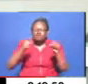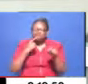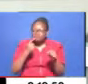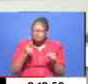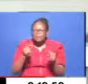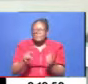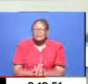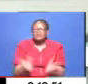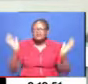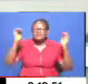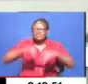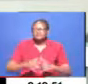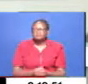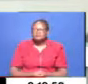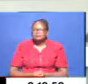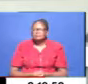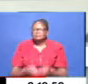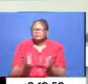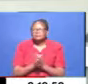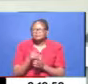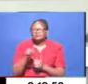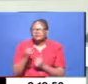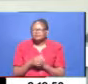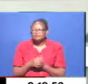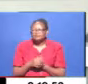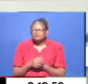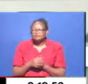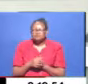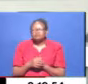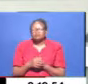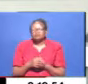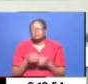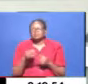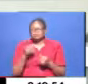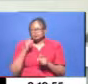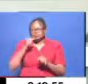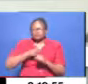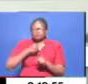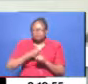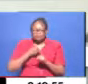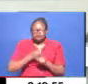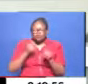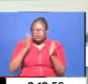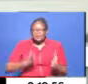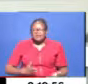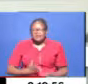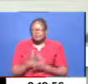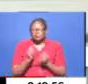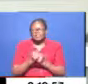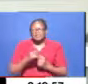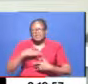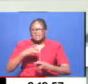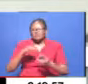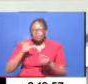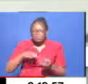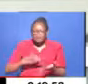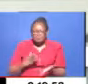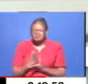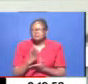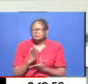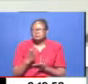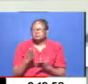2001, Martha Karua has an impeccable legacy as an advocate of human rights with keen interest in women rights.